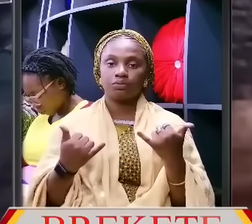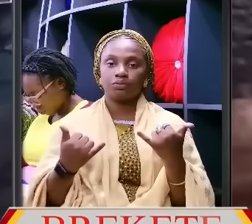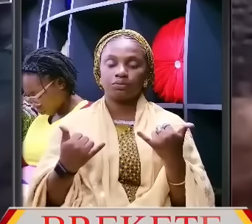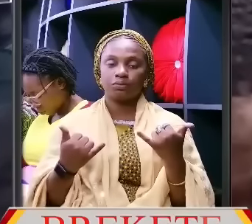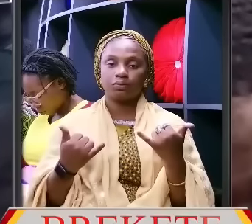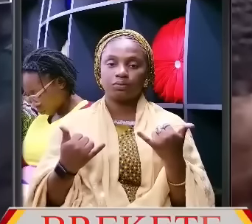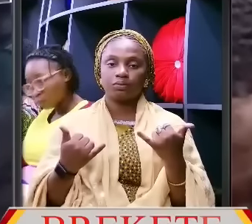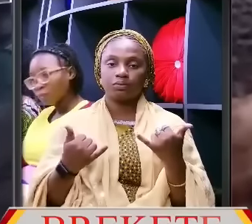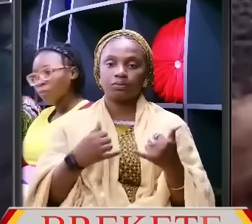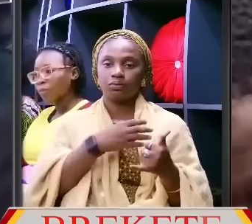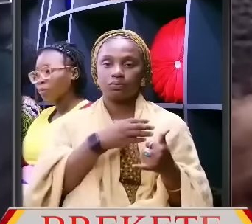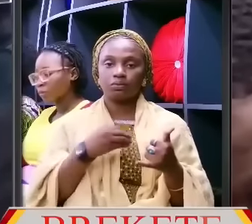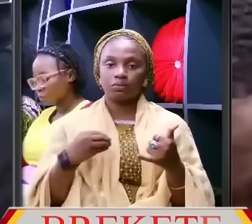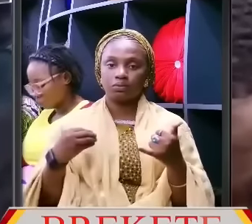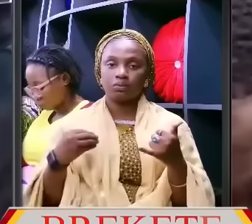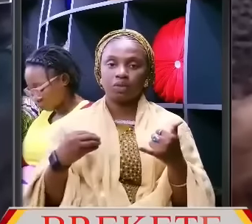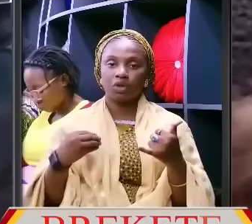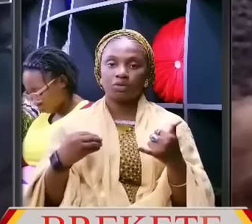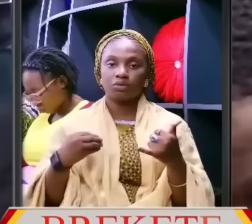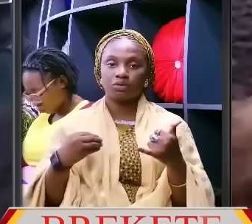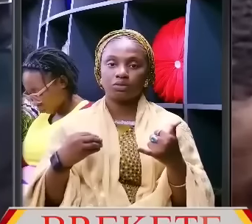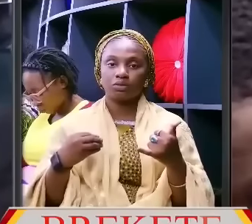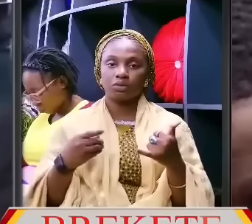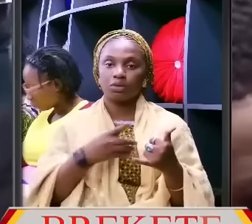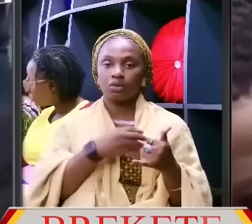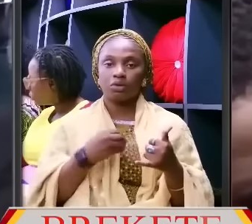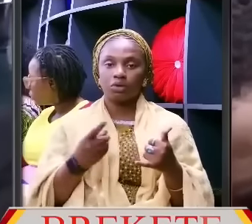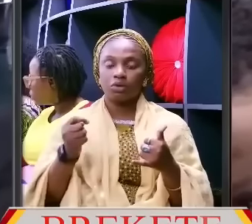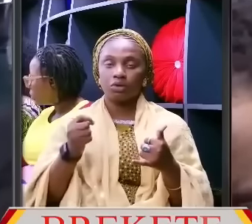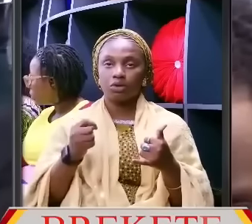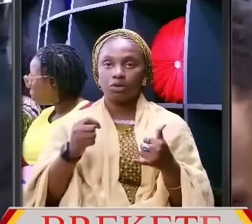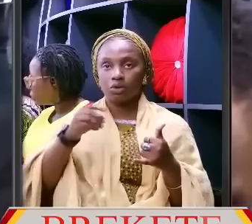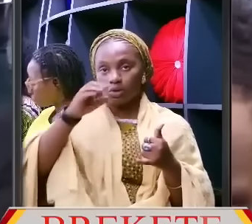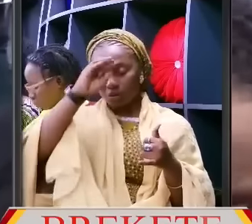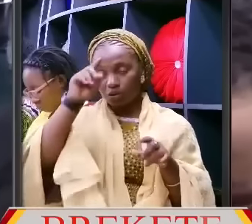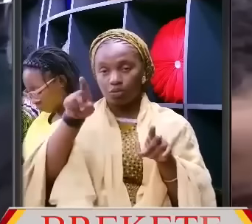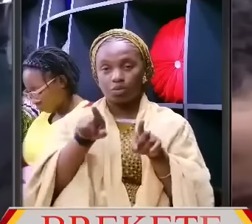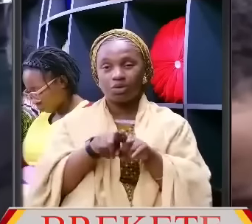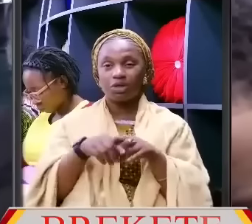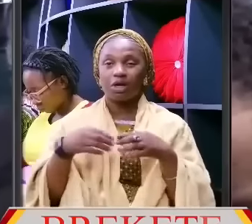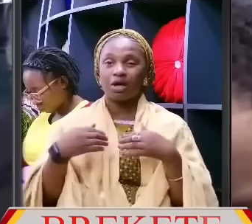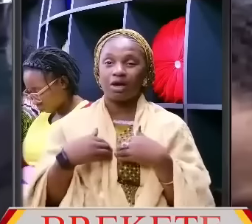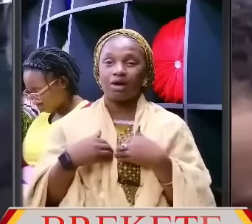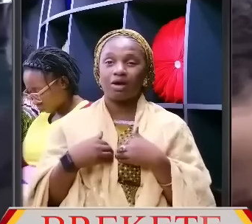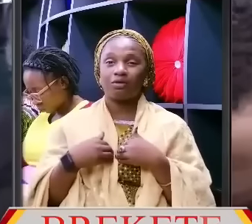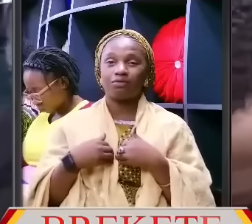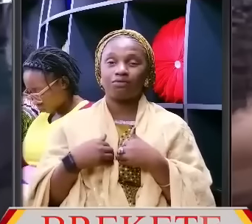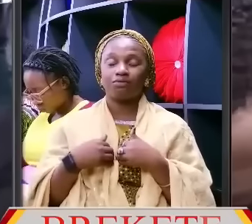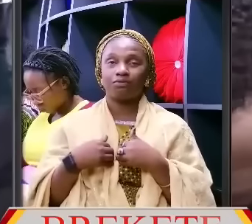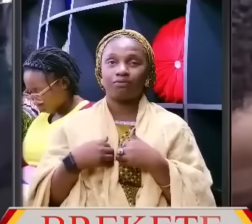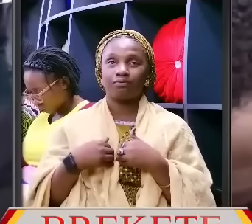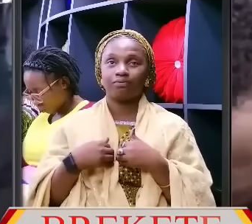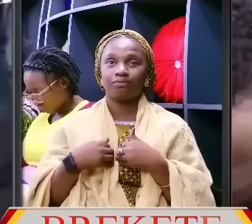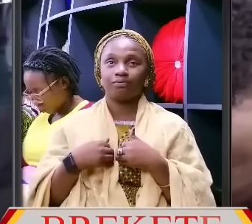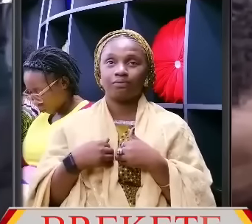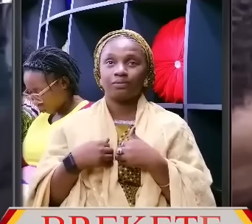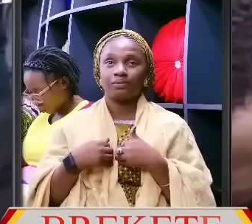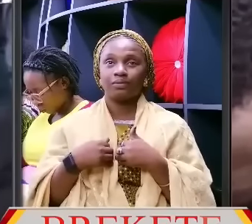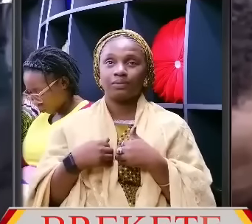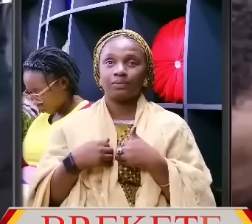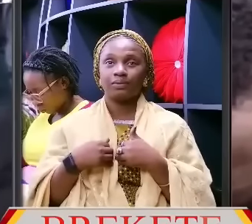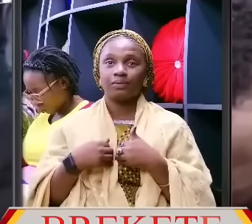2005. And his brother, that is Suleiman's father. That Salu died the year